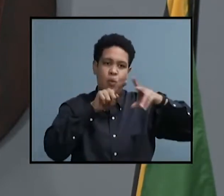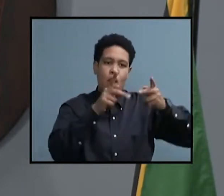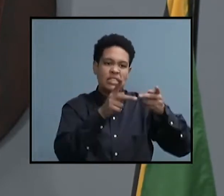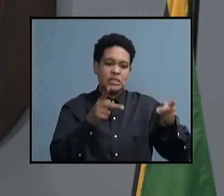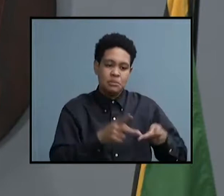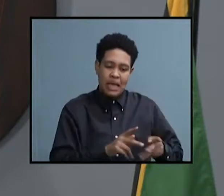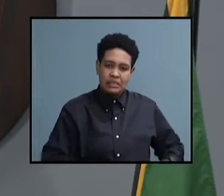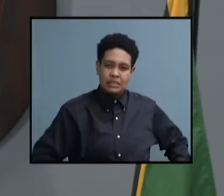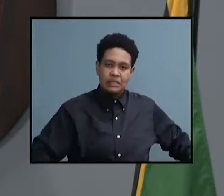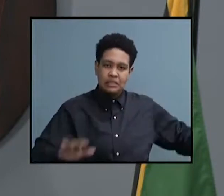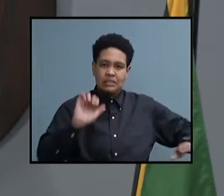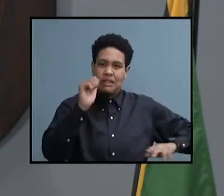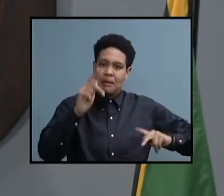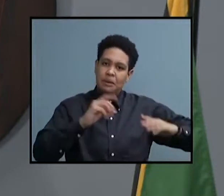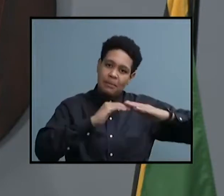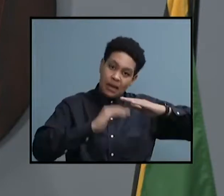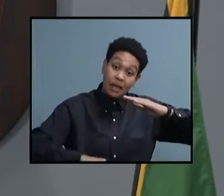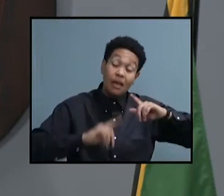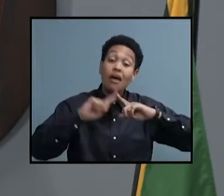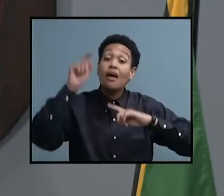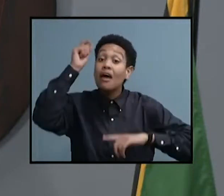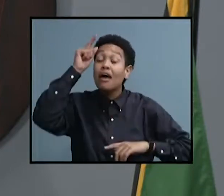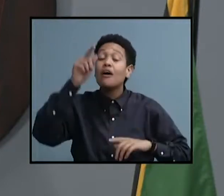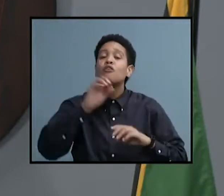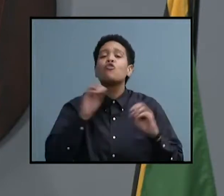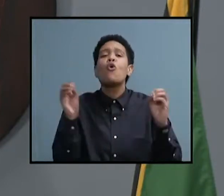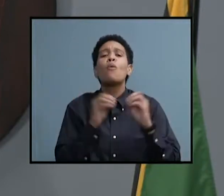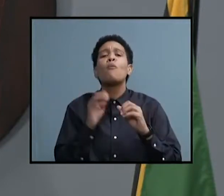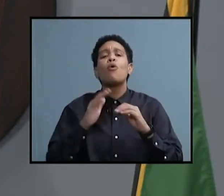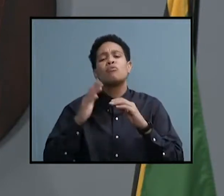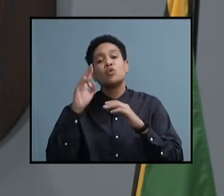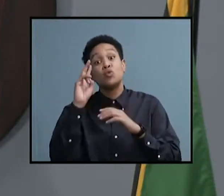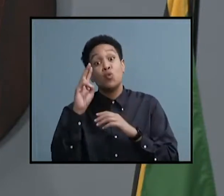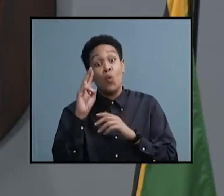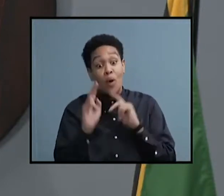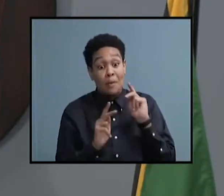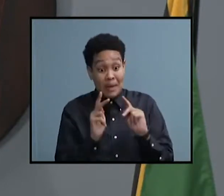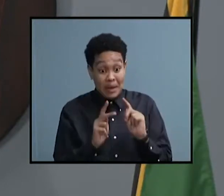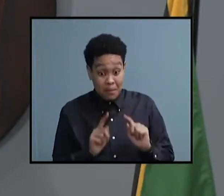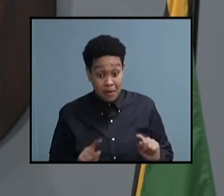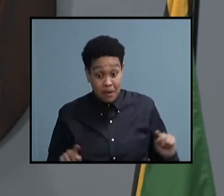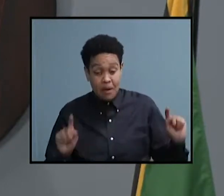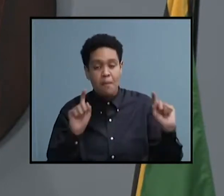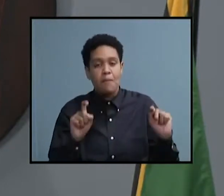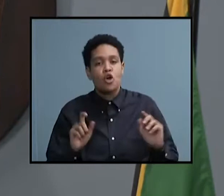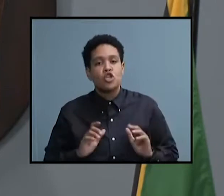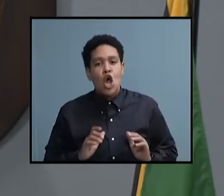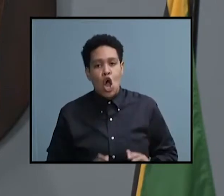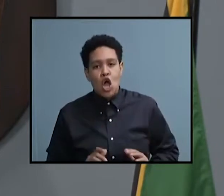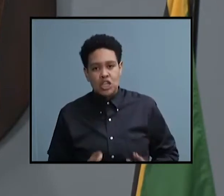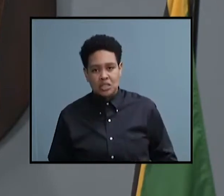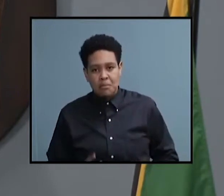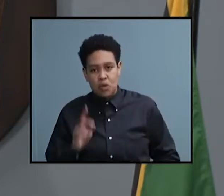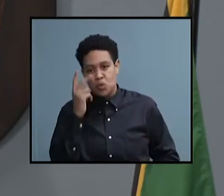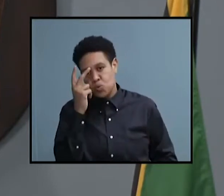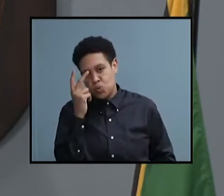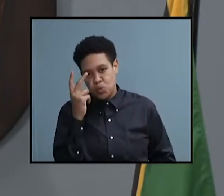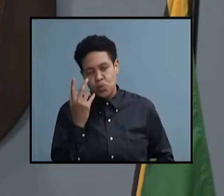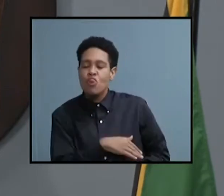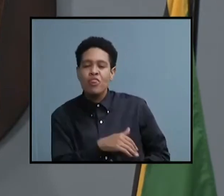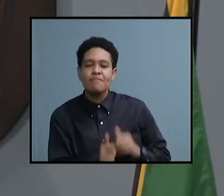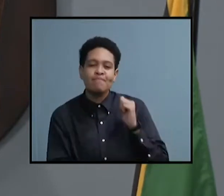area, and no more than 2 of those persons must be clients waiting to be served.